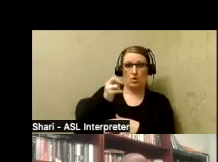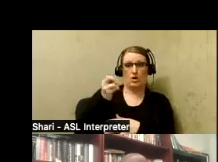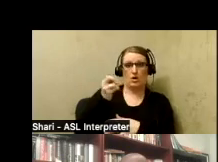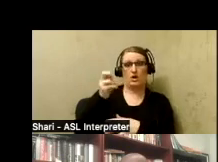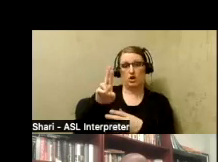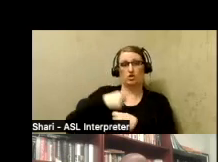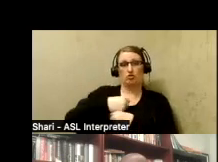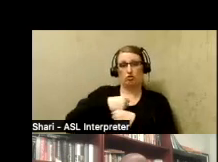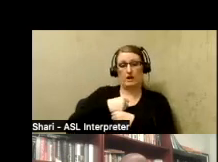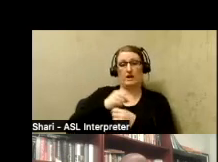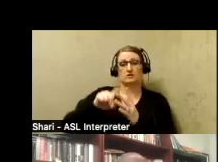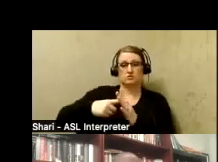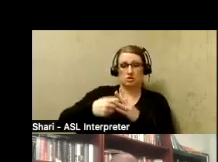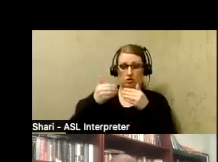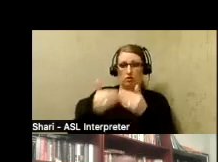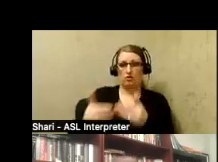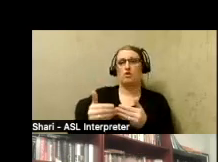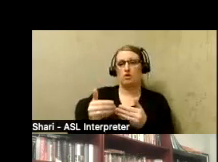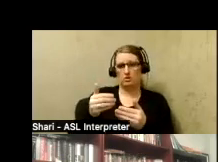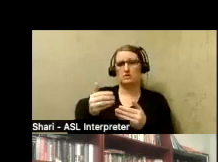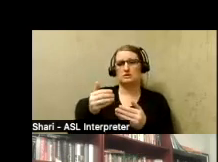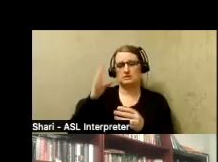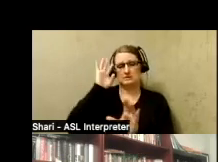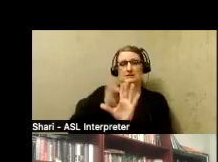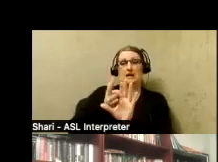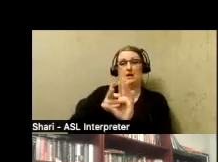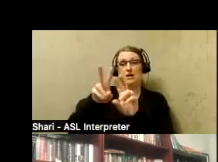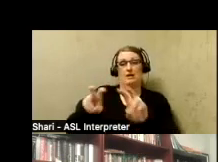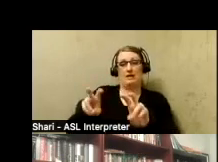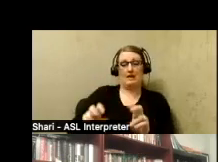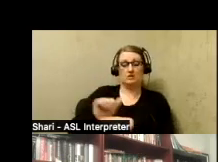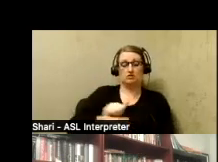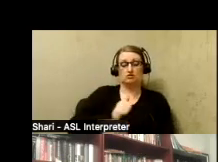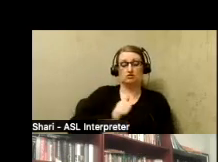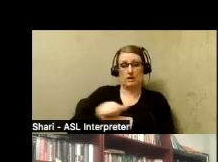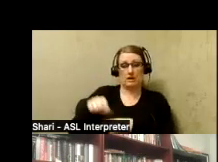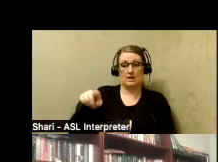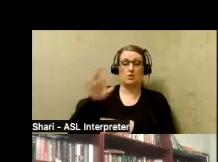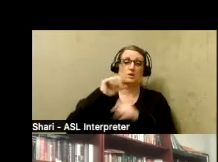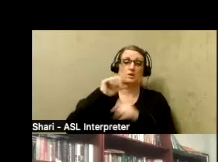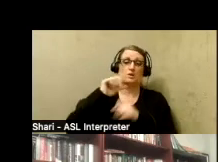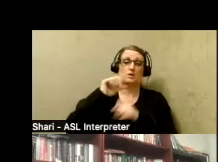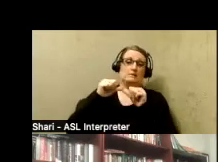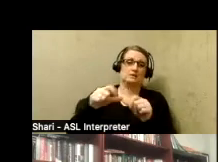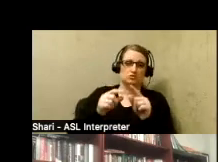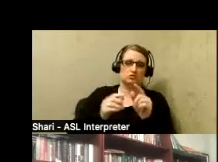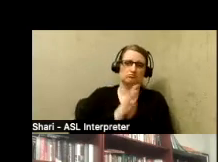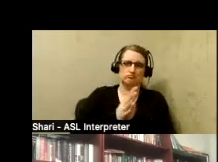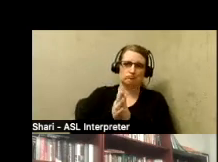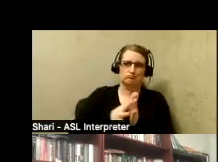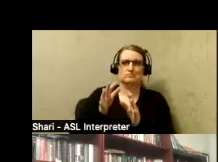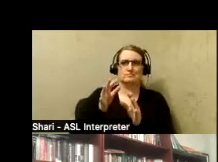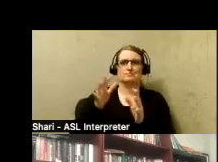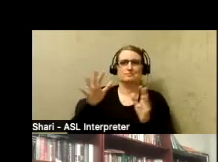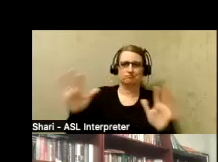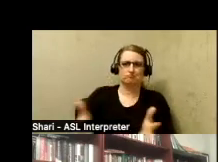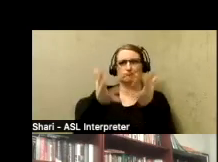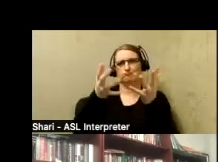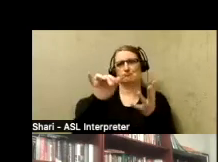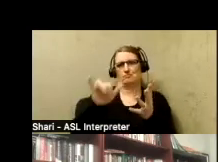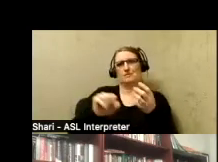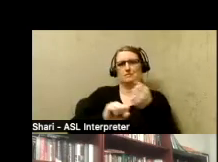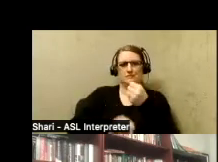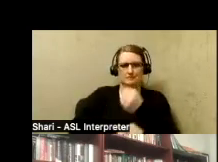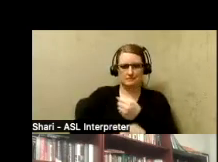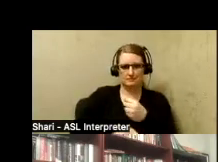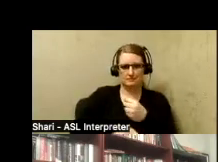and implemented a program of independent psychoanalytic training through which he continues to pursue lifelong formation. And he has experience